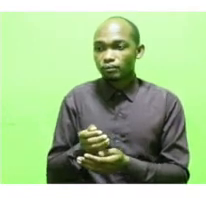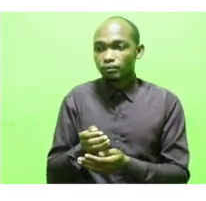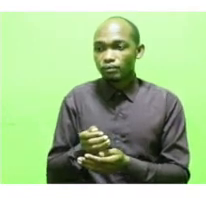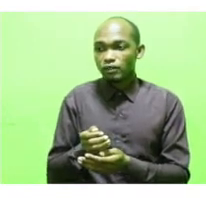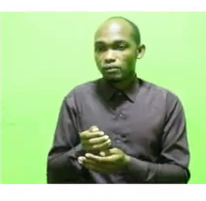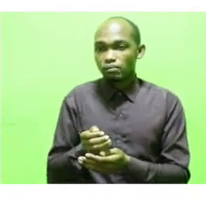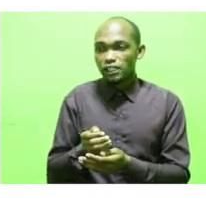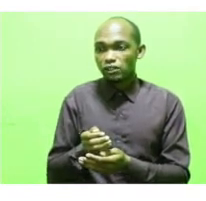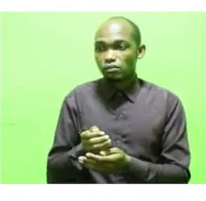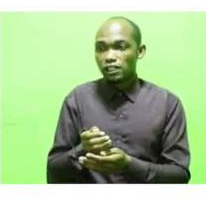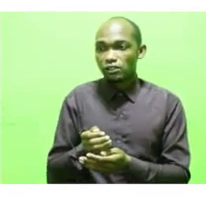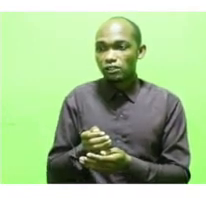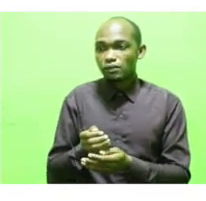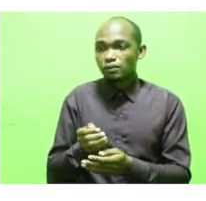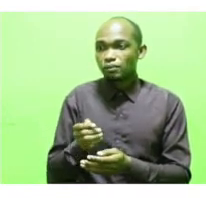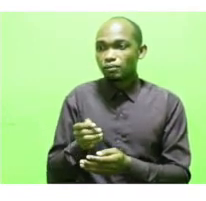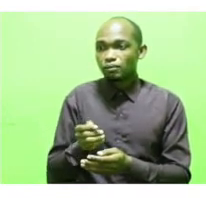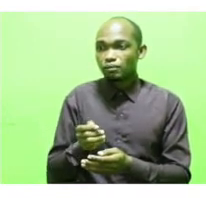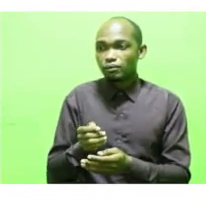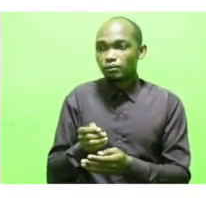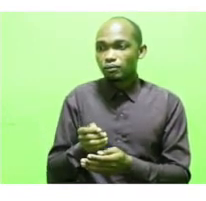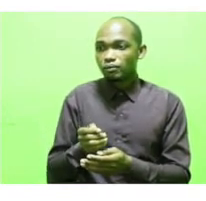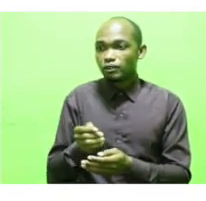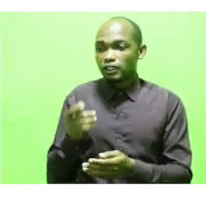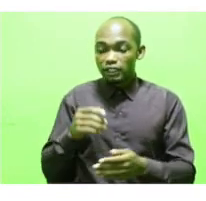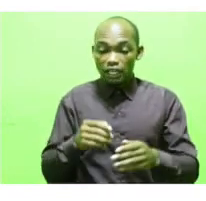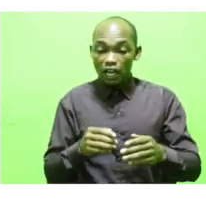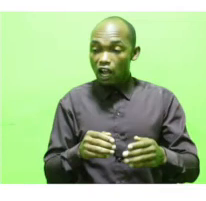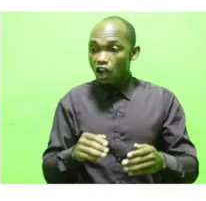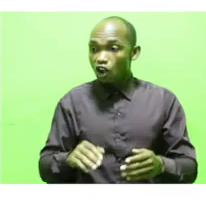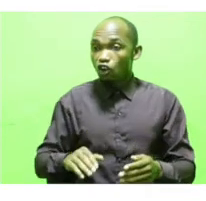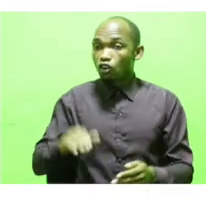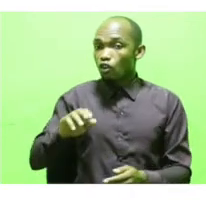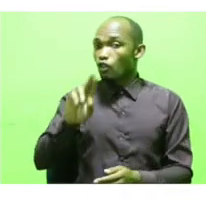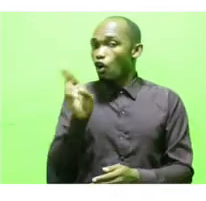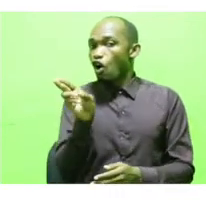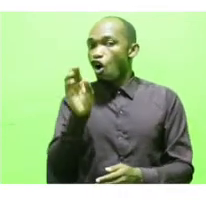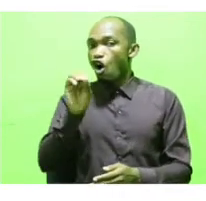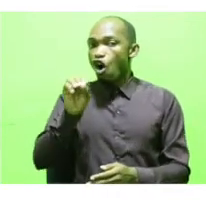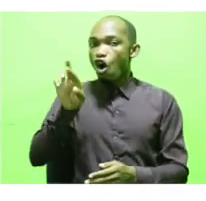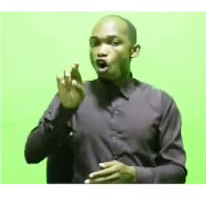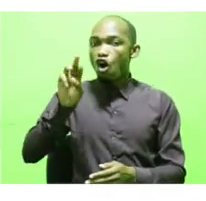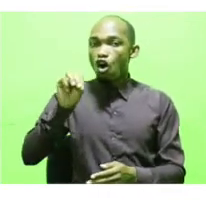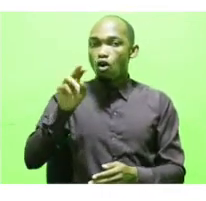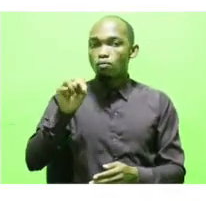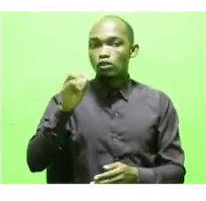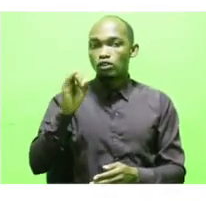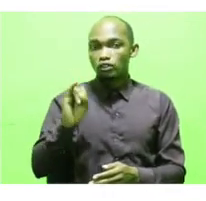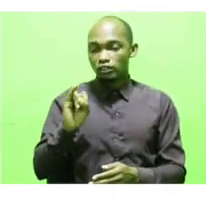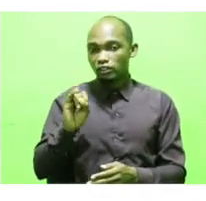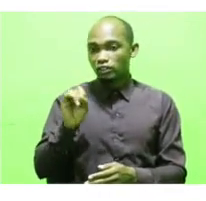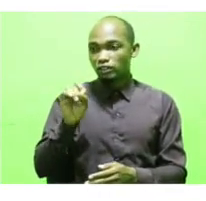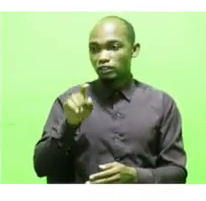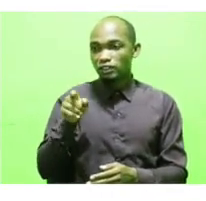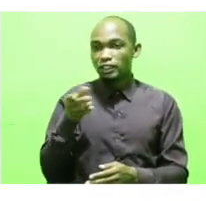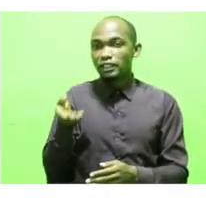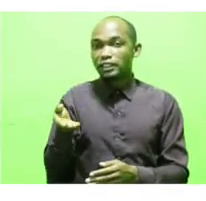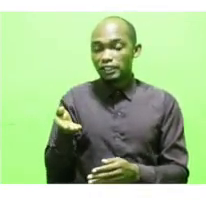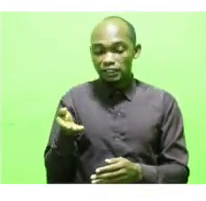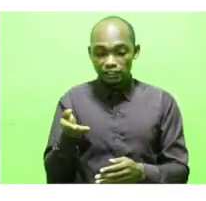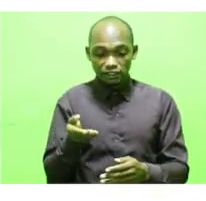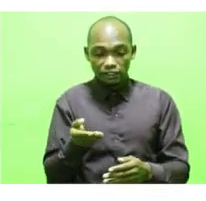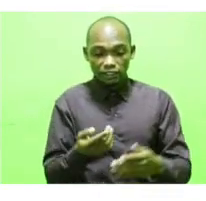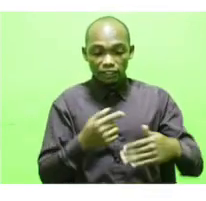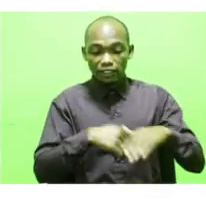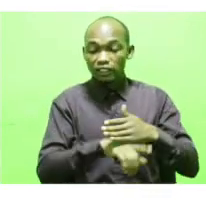Moving on to internal factors, growth hormones. The growth hormones are hormones which are found